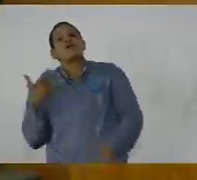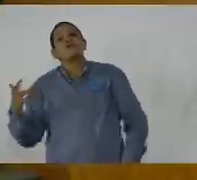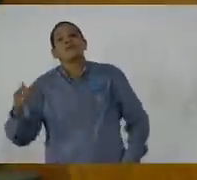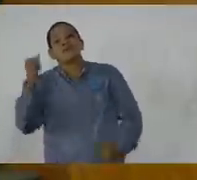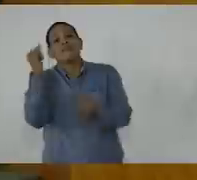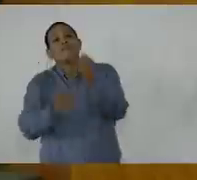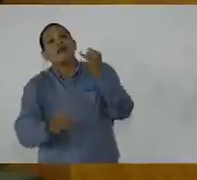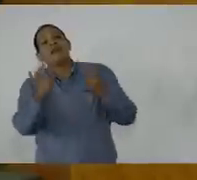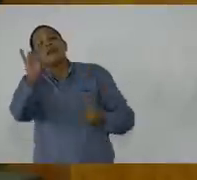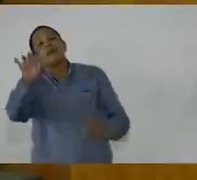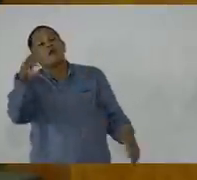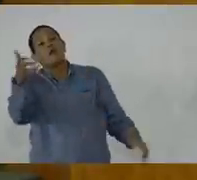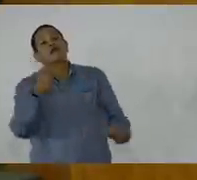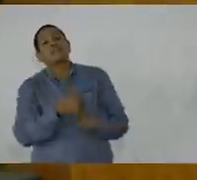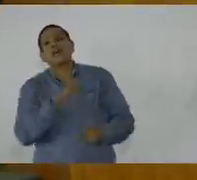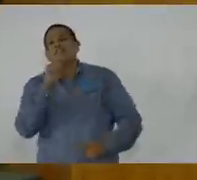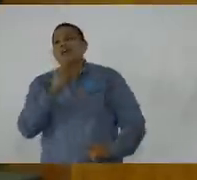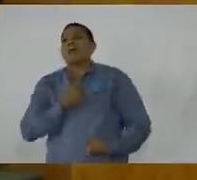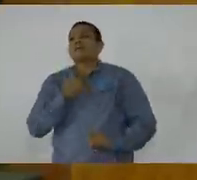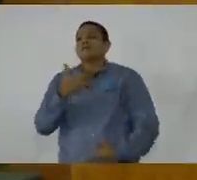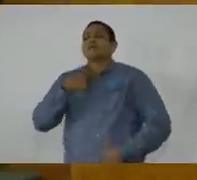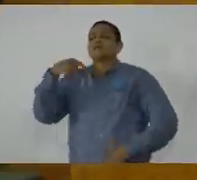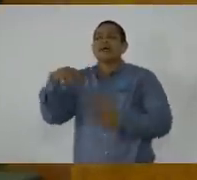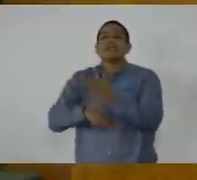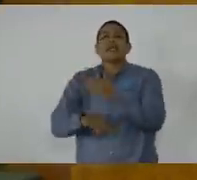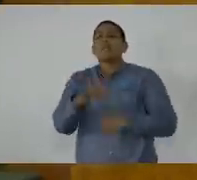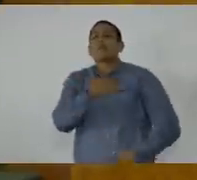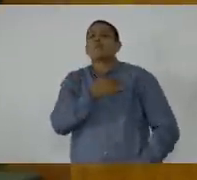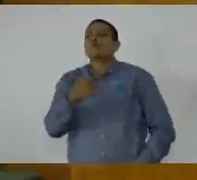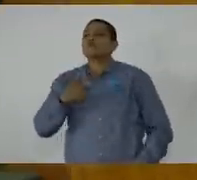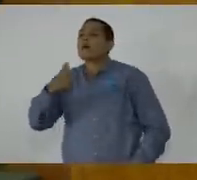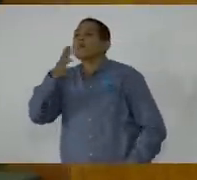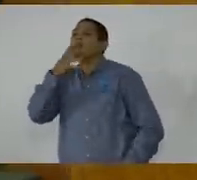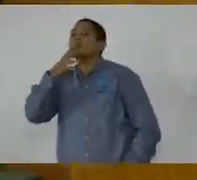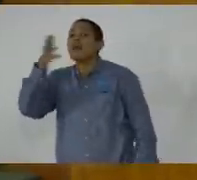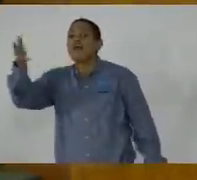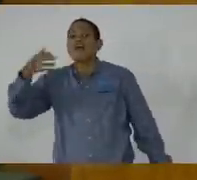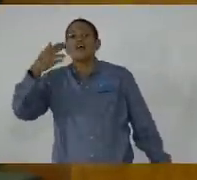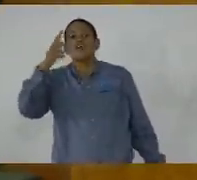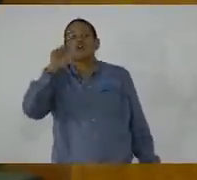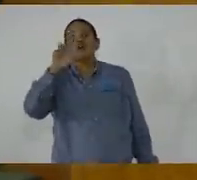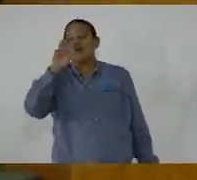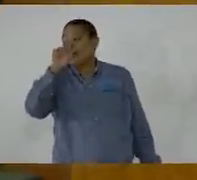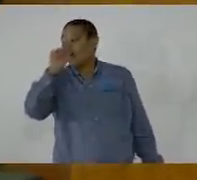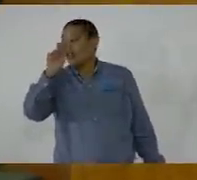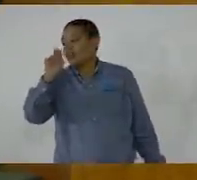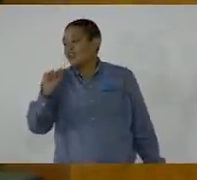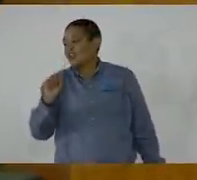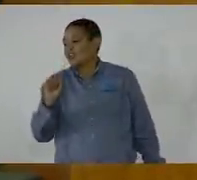Madam Speaker, I express my deep appreciation to my beloved mother, Ms. Eulalie Walters,